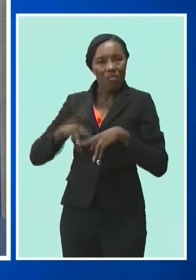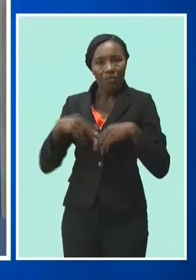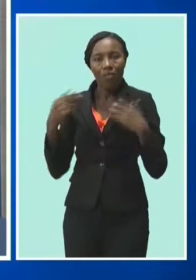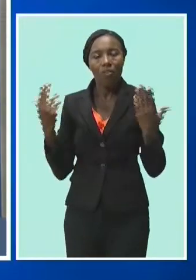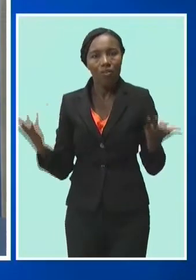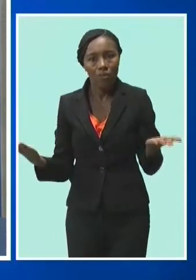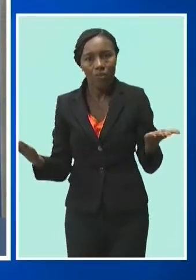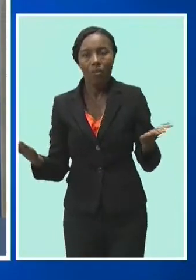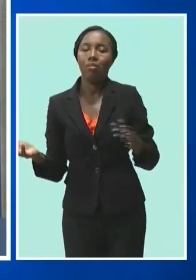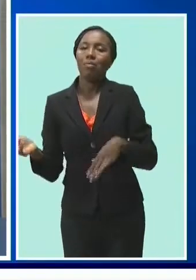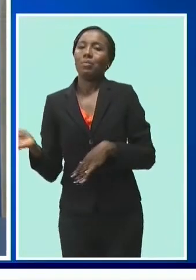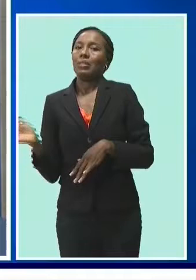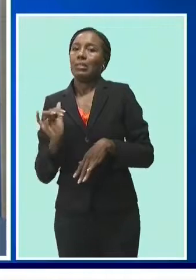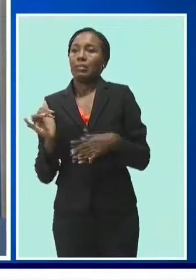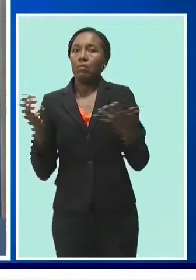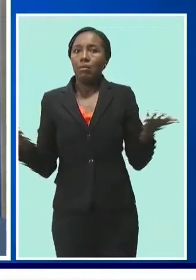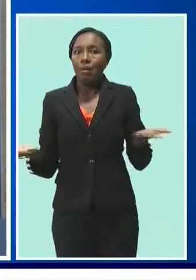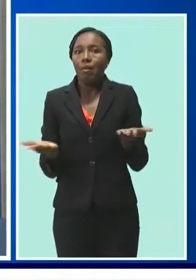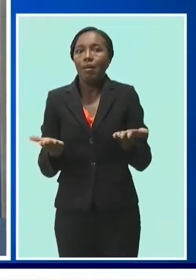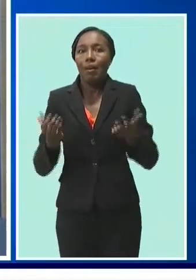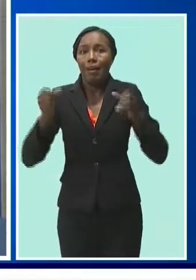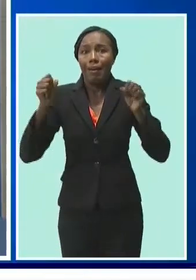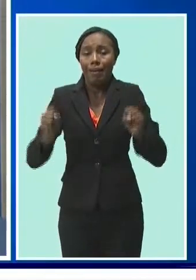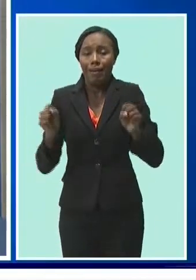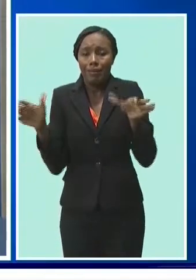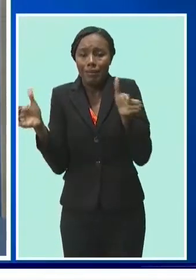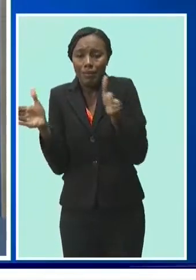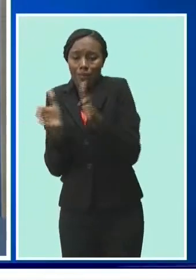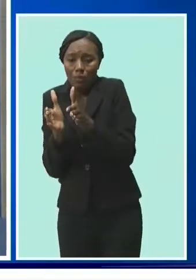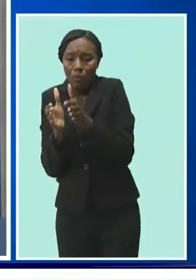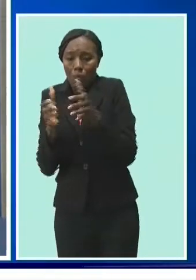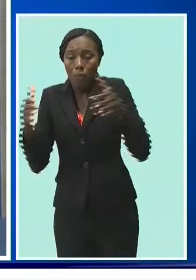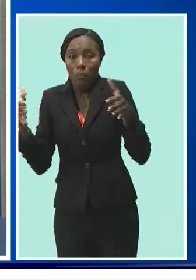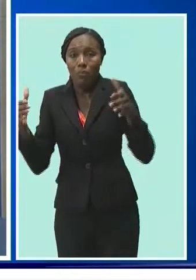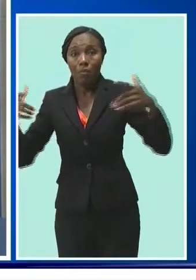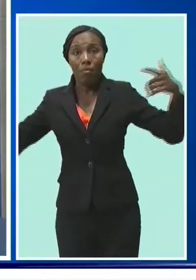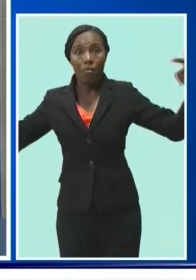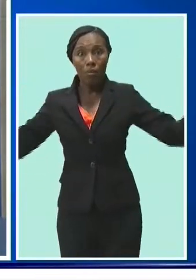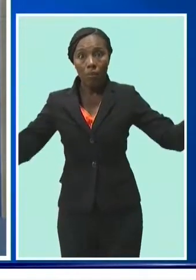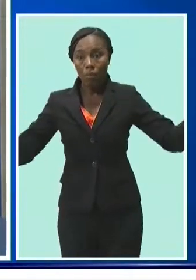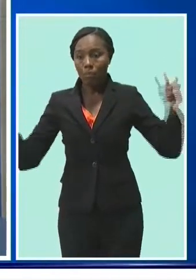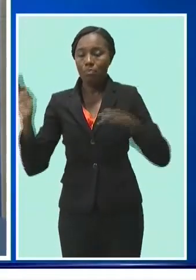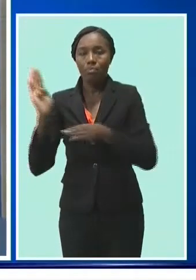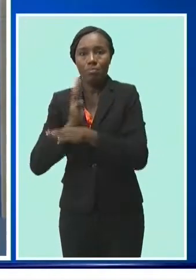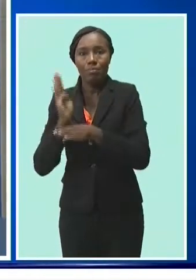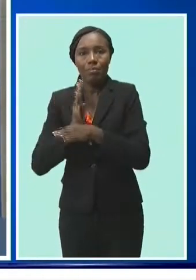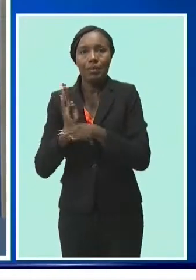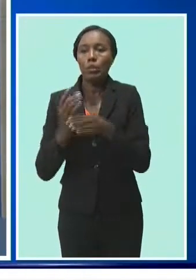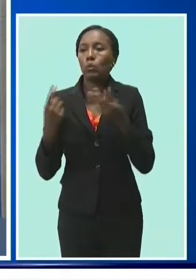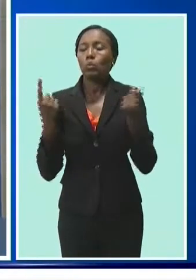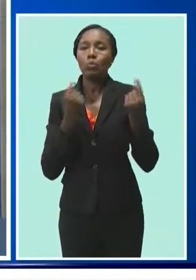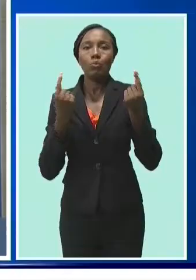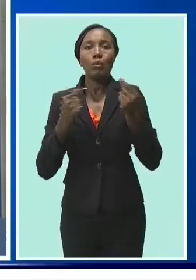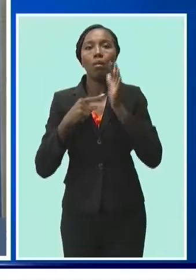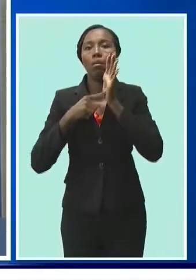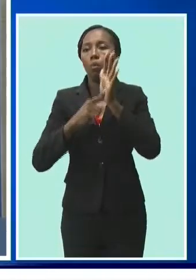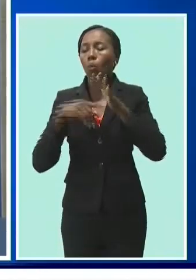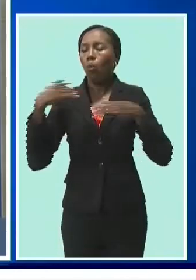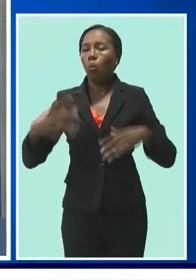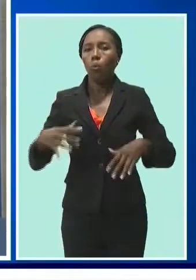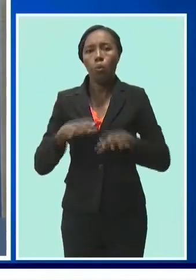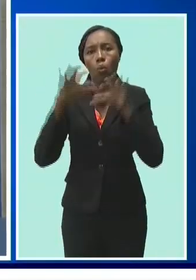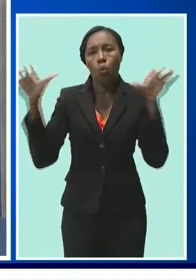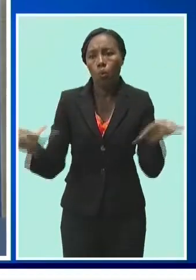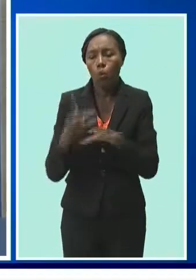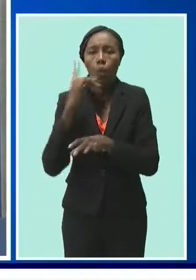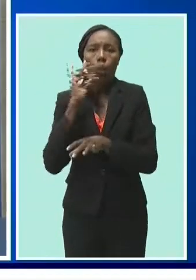of, here's an opportunity for the small, medium, and large enterprises in Barbados to show what they're capable of, to